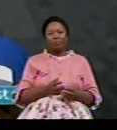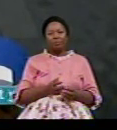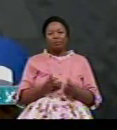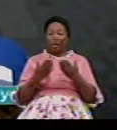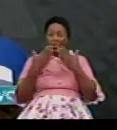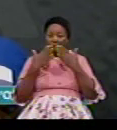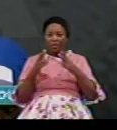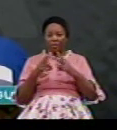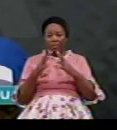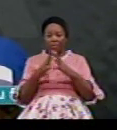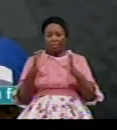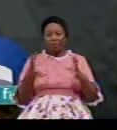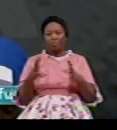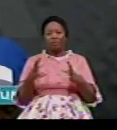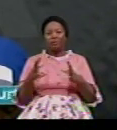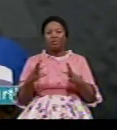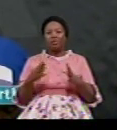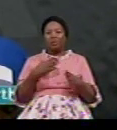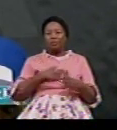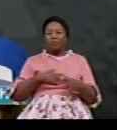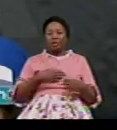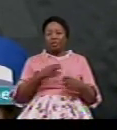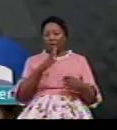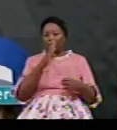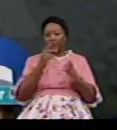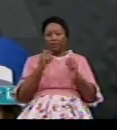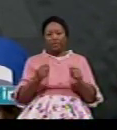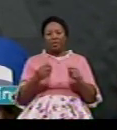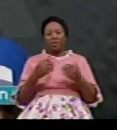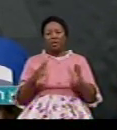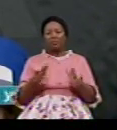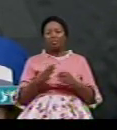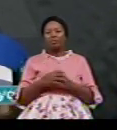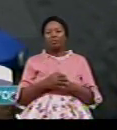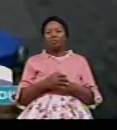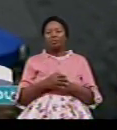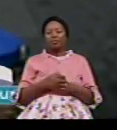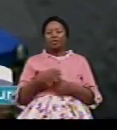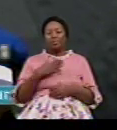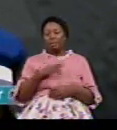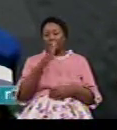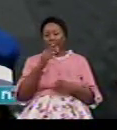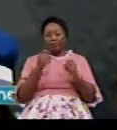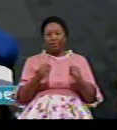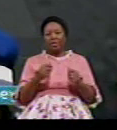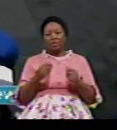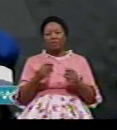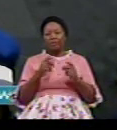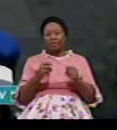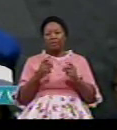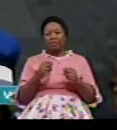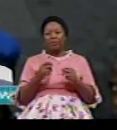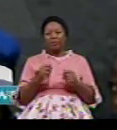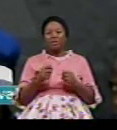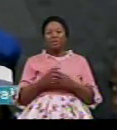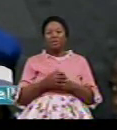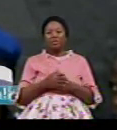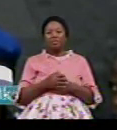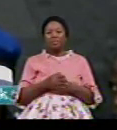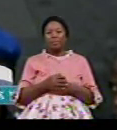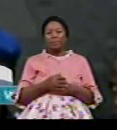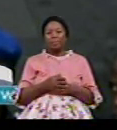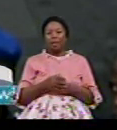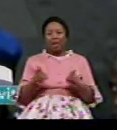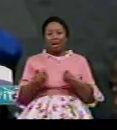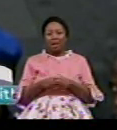much. Healing, off. Deliverance, blessing your upon your life. Your identify